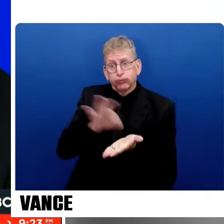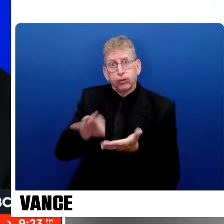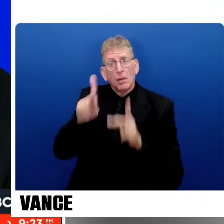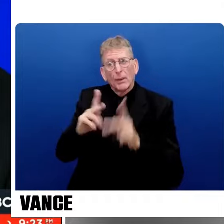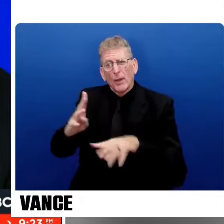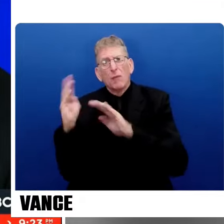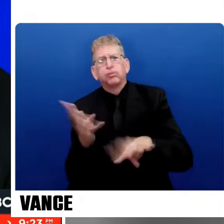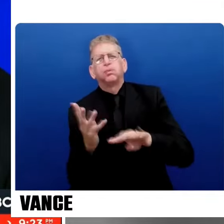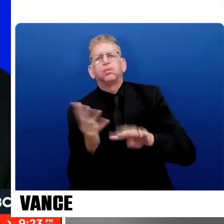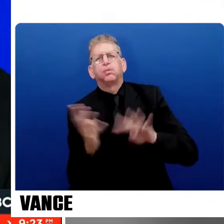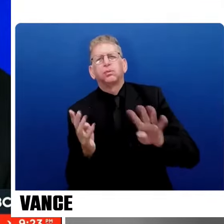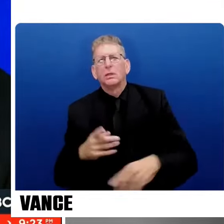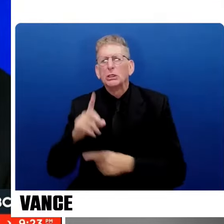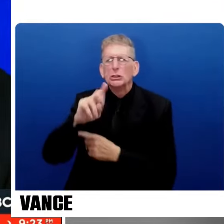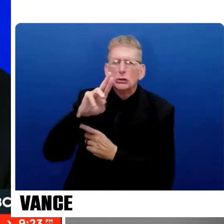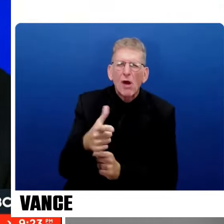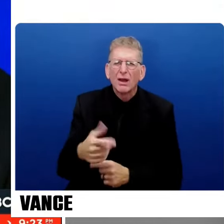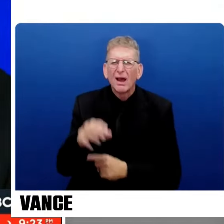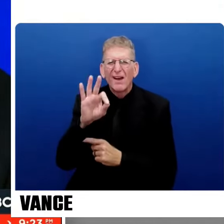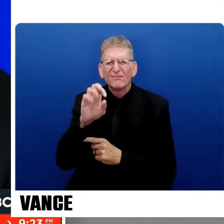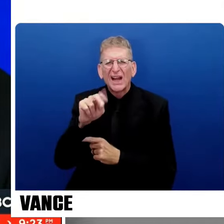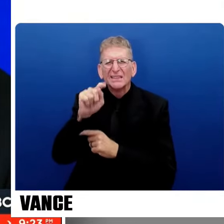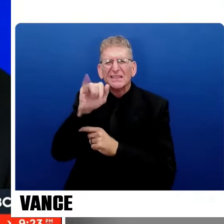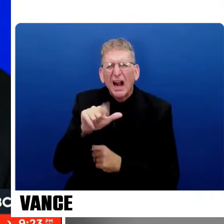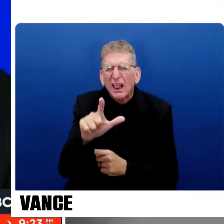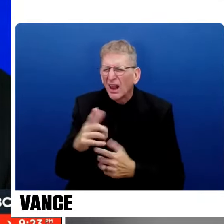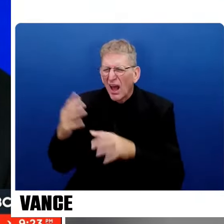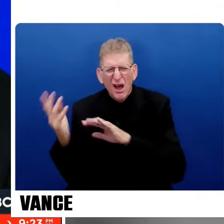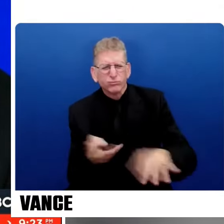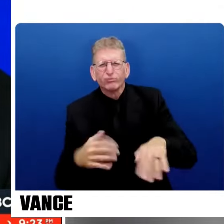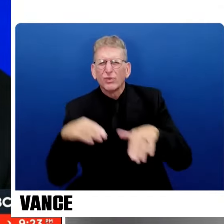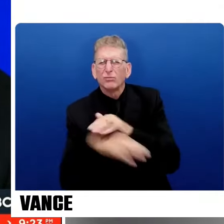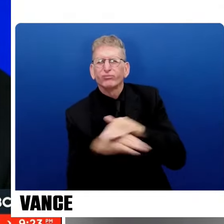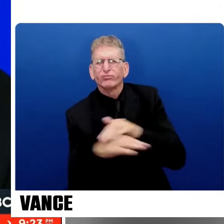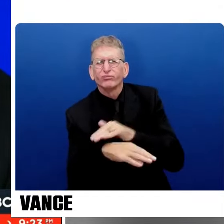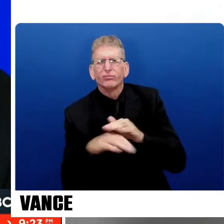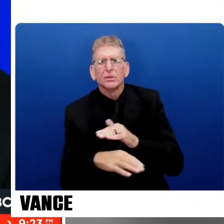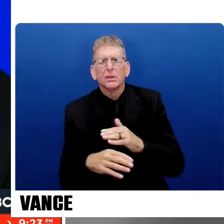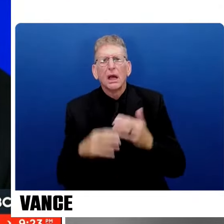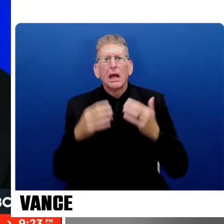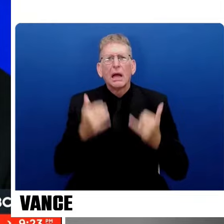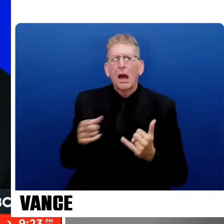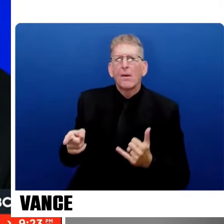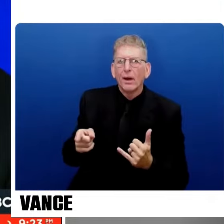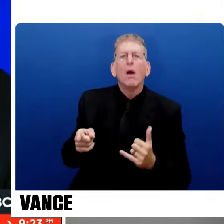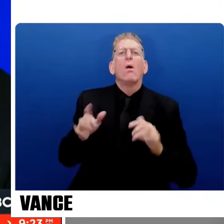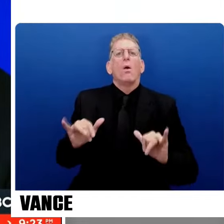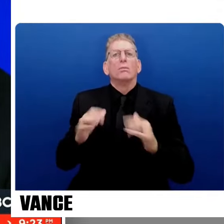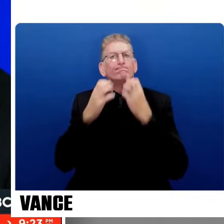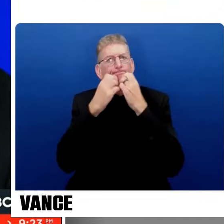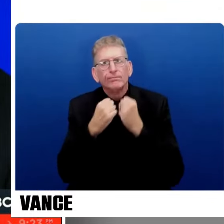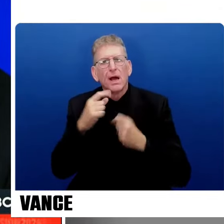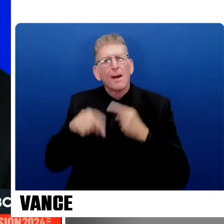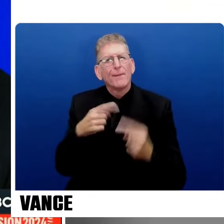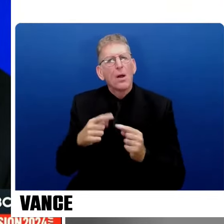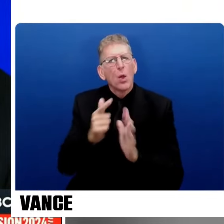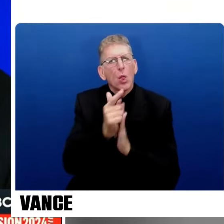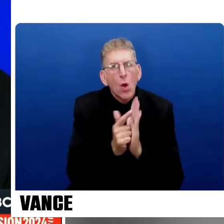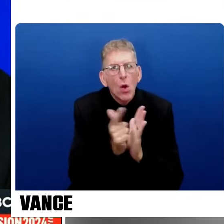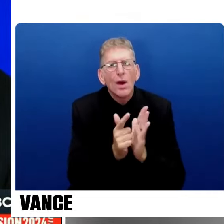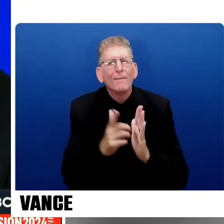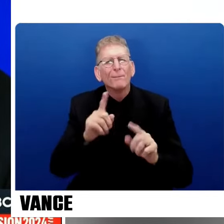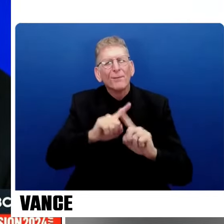somehow she got religion and cared a lot about a piece of legislation. The only thing that she did when she became the vice president, when she